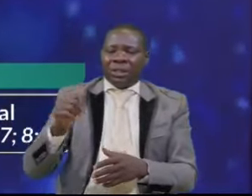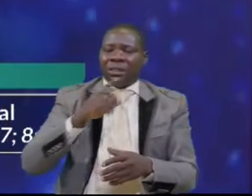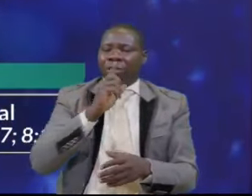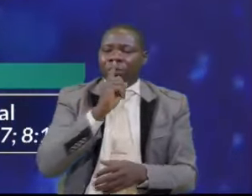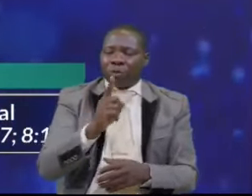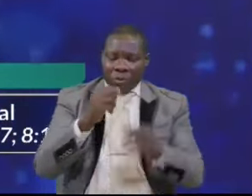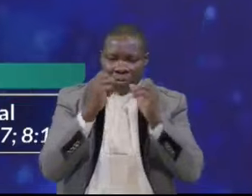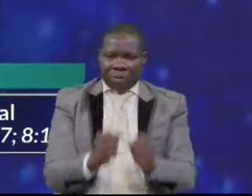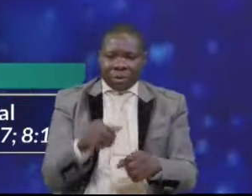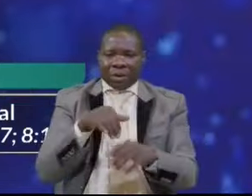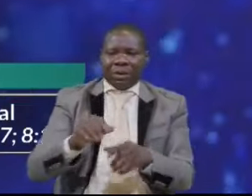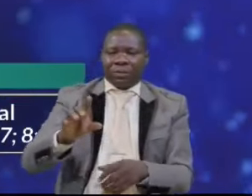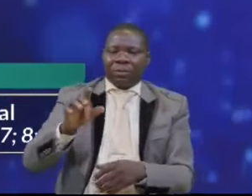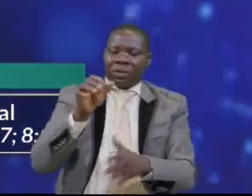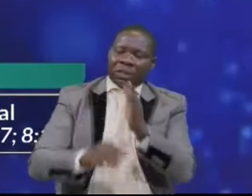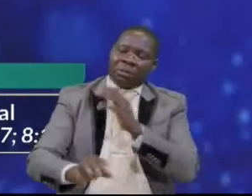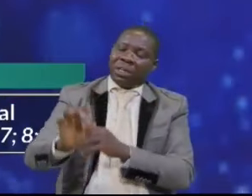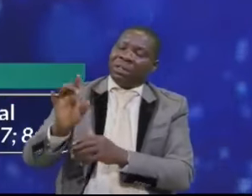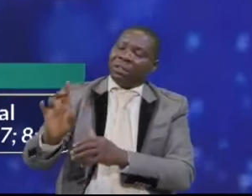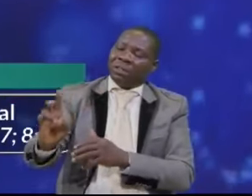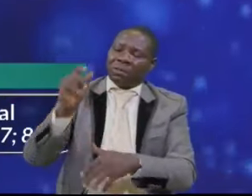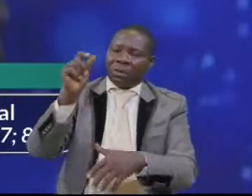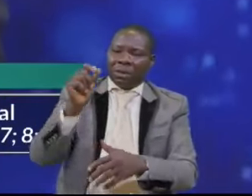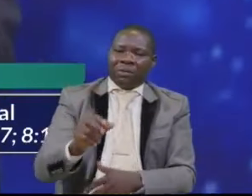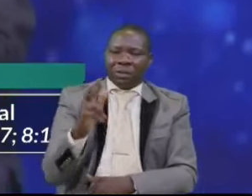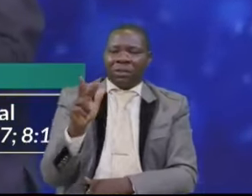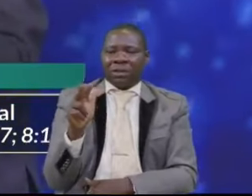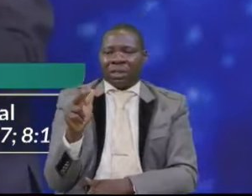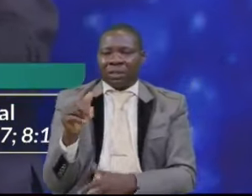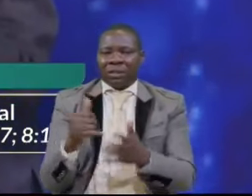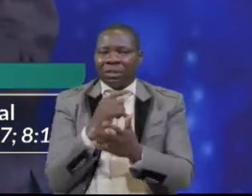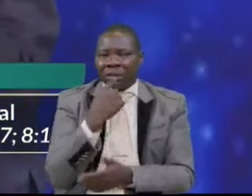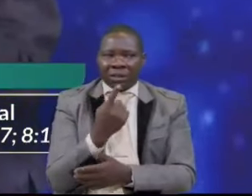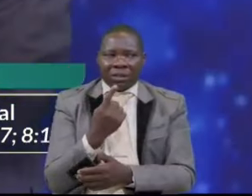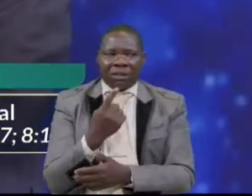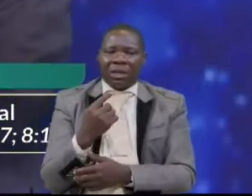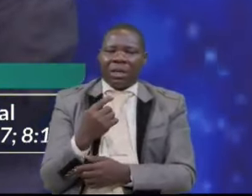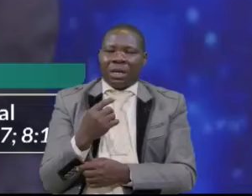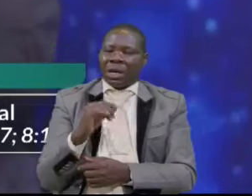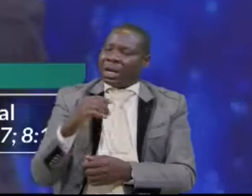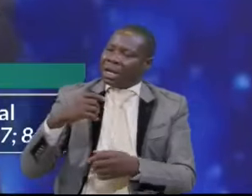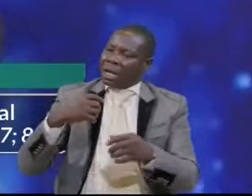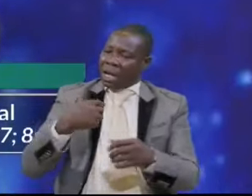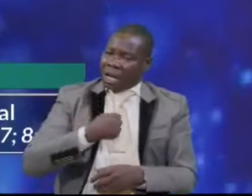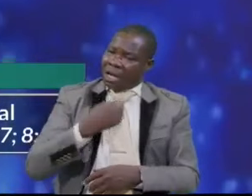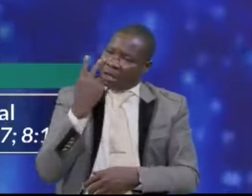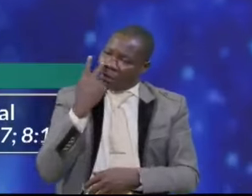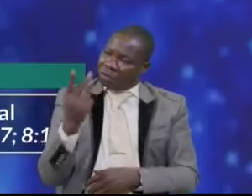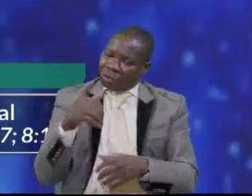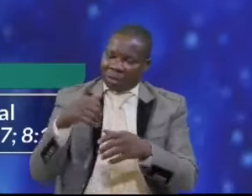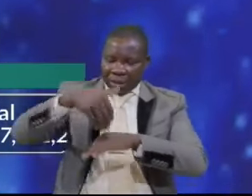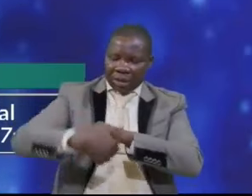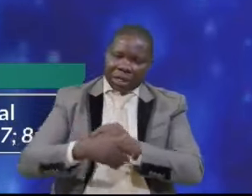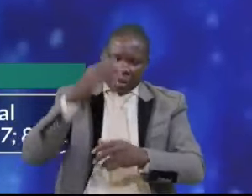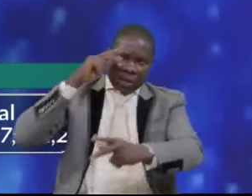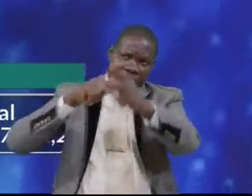7, we're looking at verse 13. It says, I saw in the night visions, and behold,